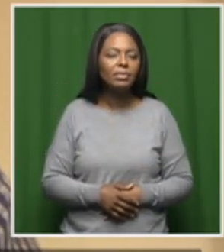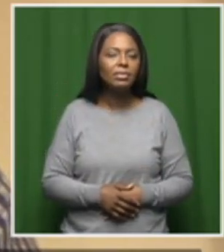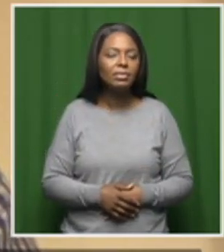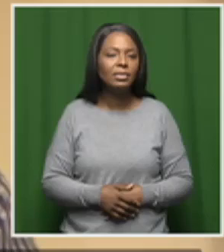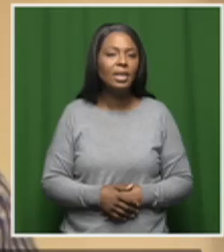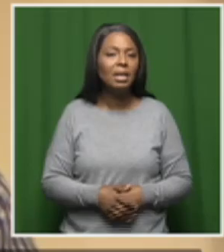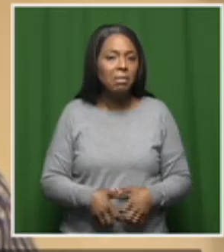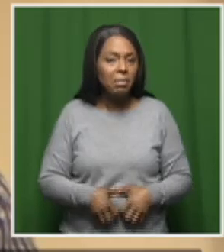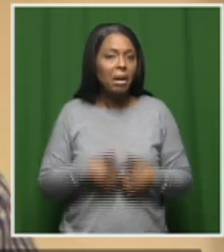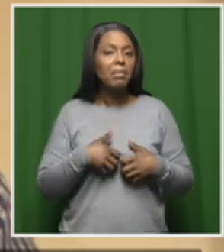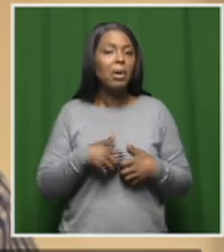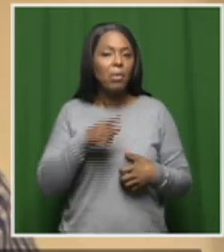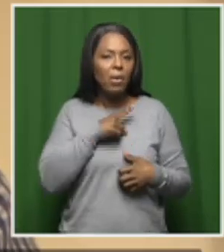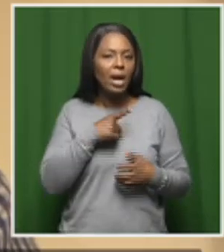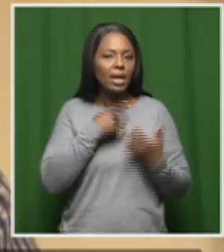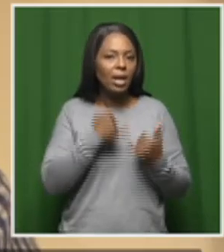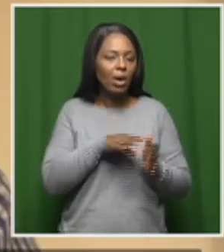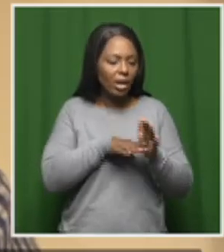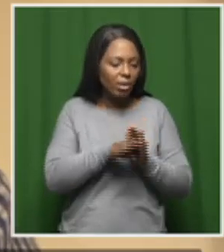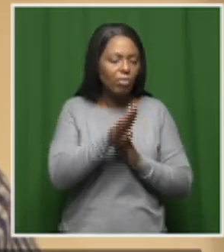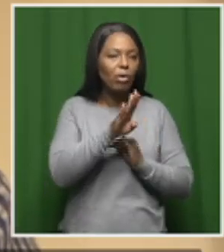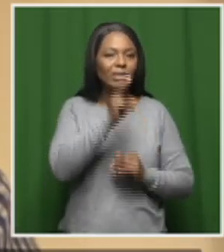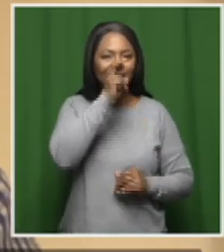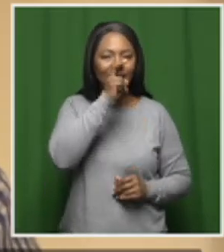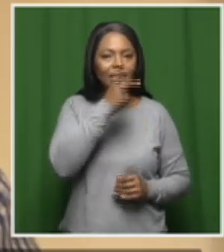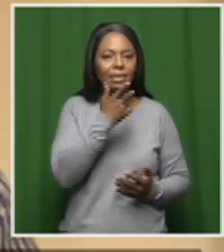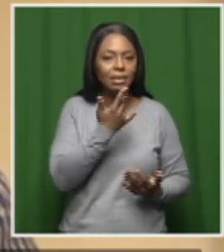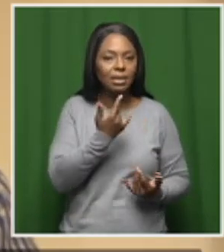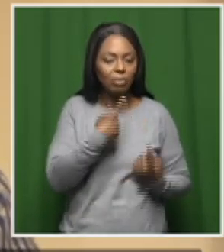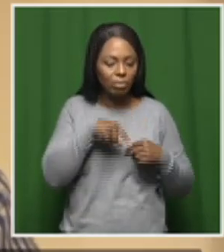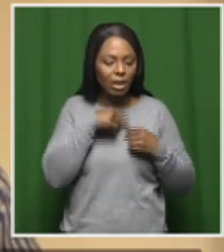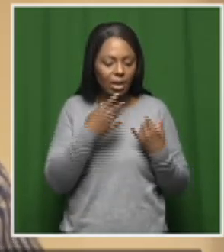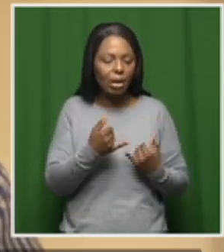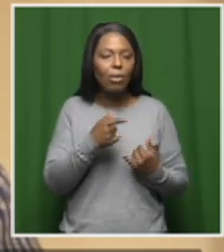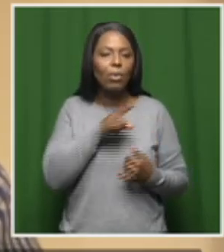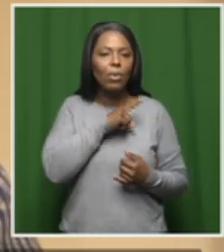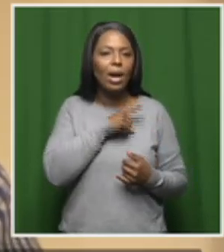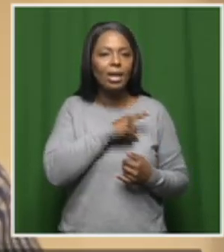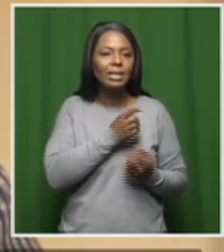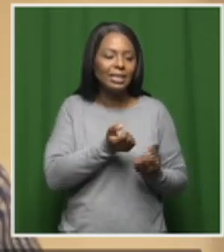so that we can improve on our service delivery mandate.